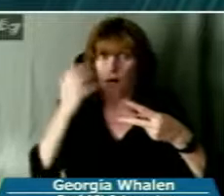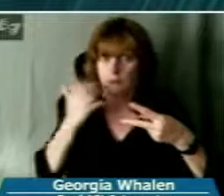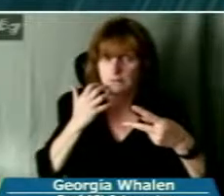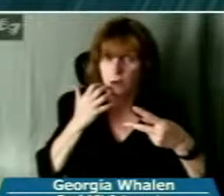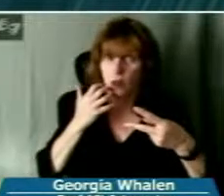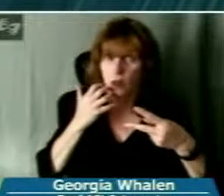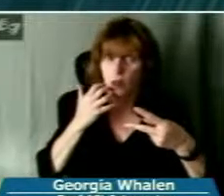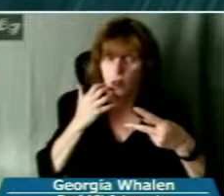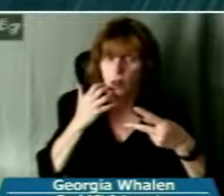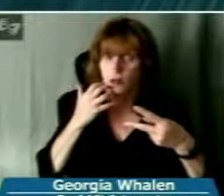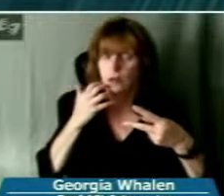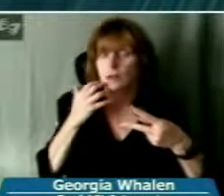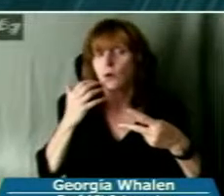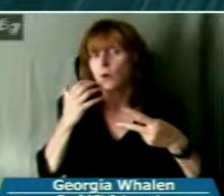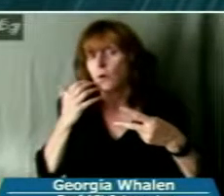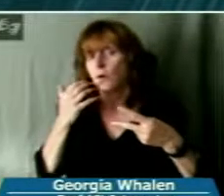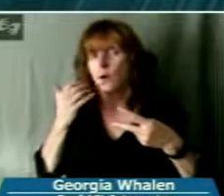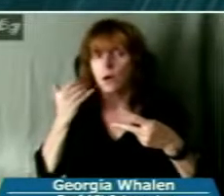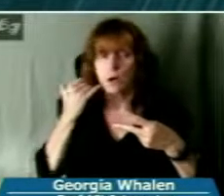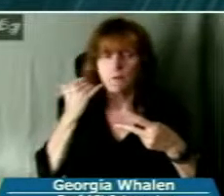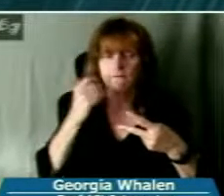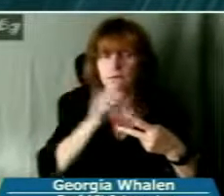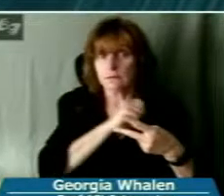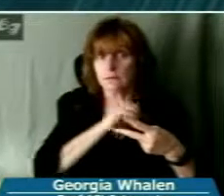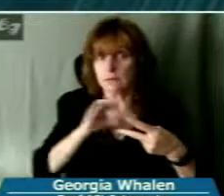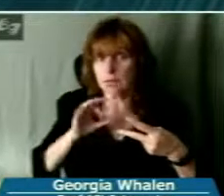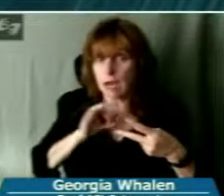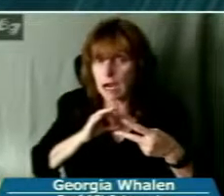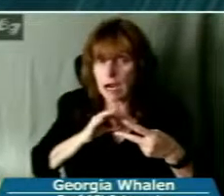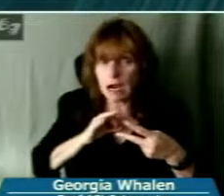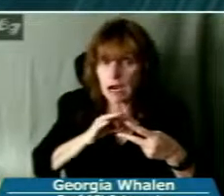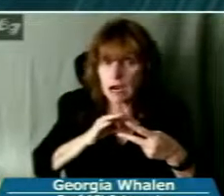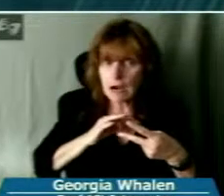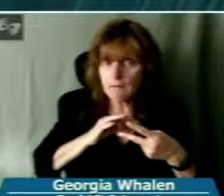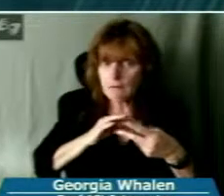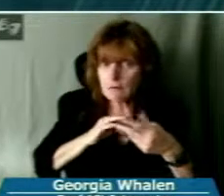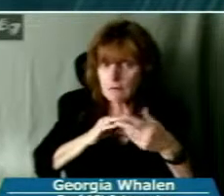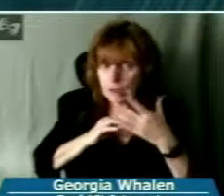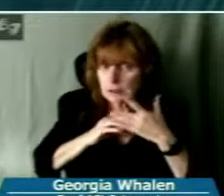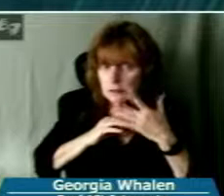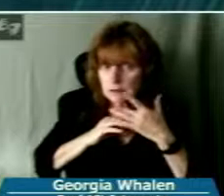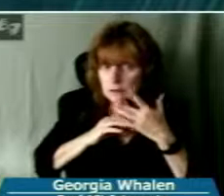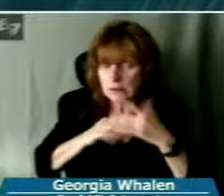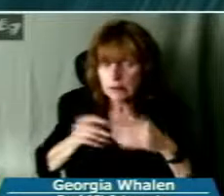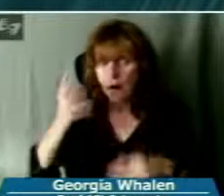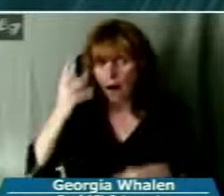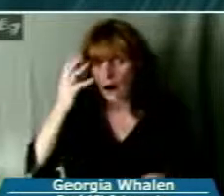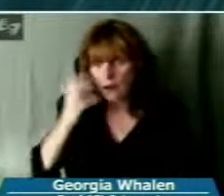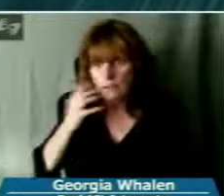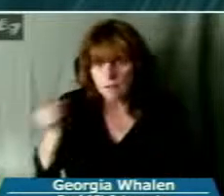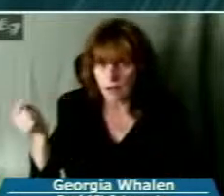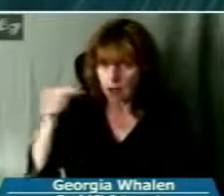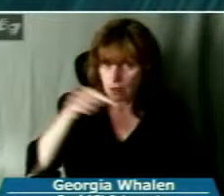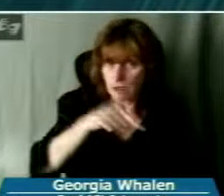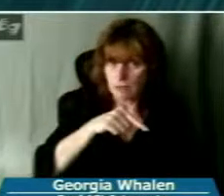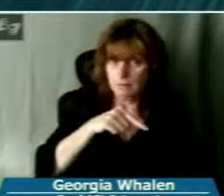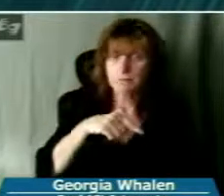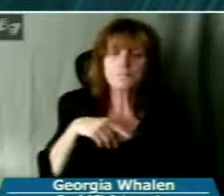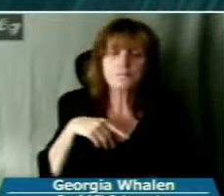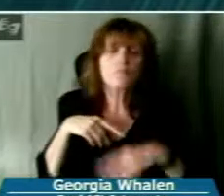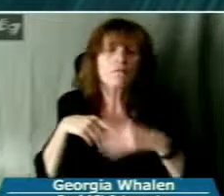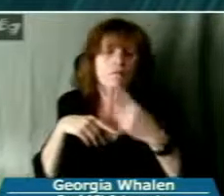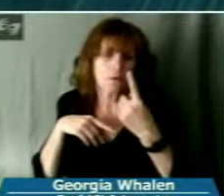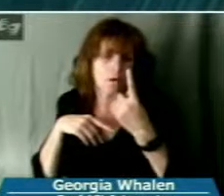if they had staff that needed to go into these facilities, as we did have, for example, in Dundurn. Then